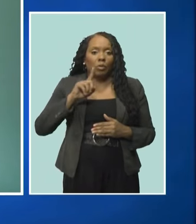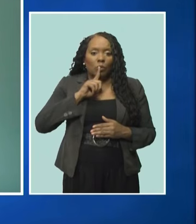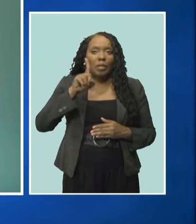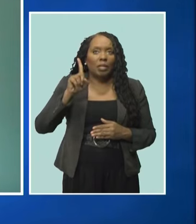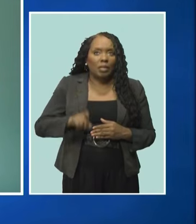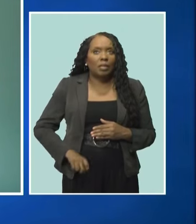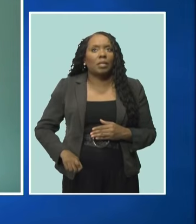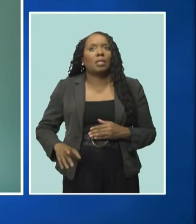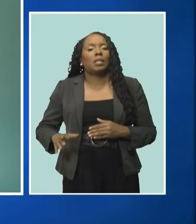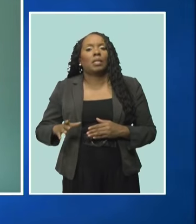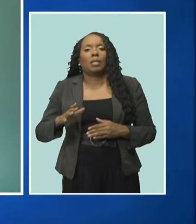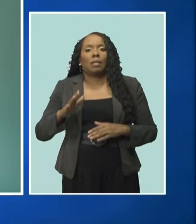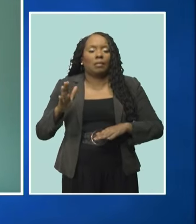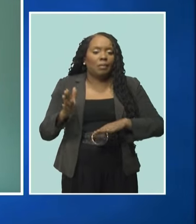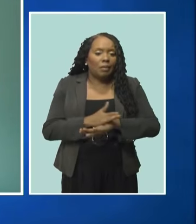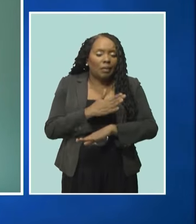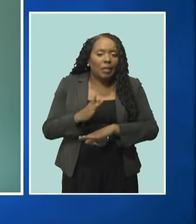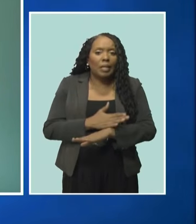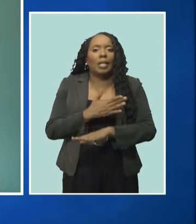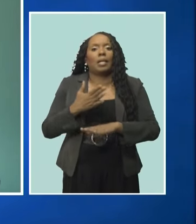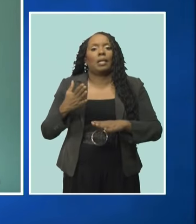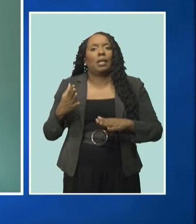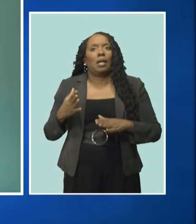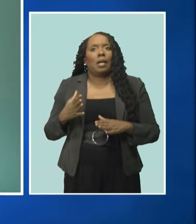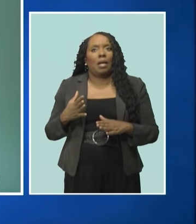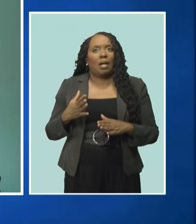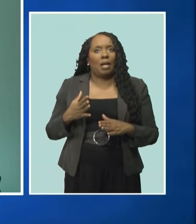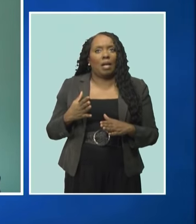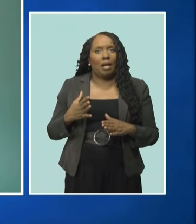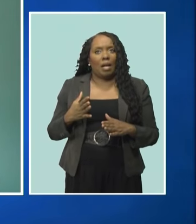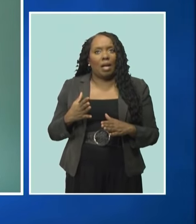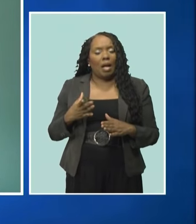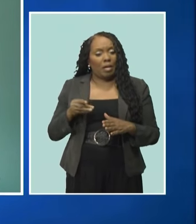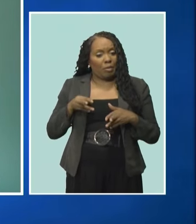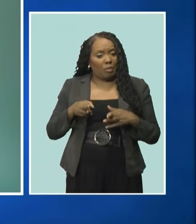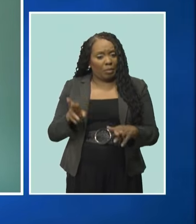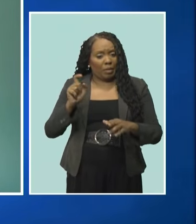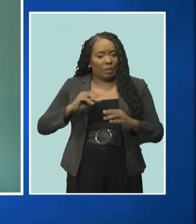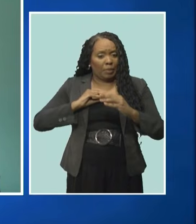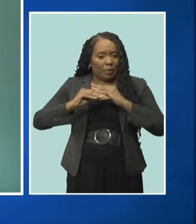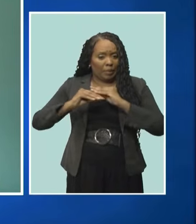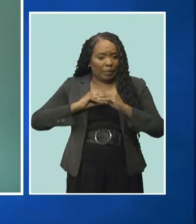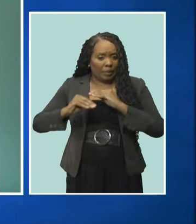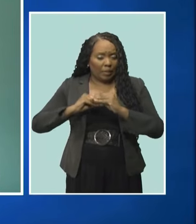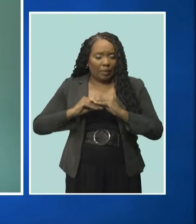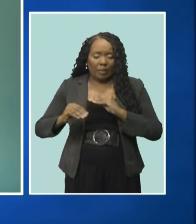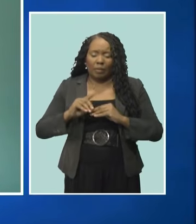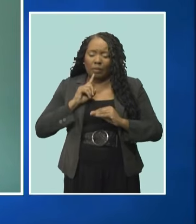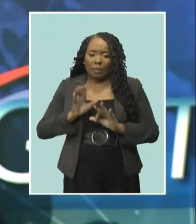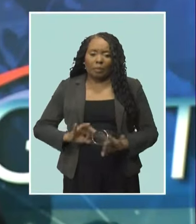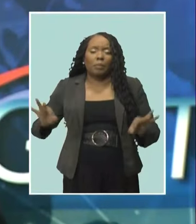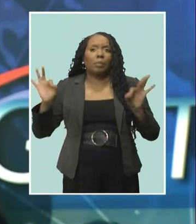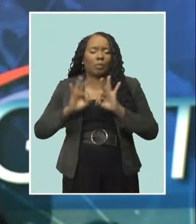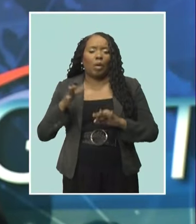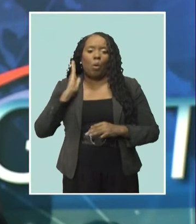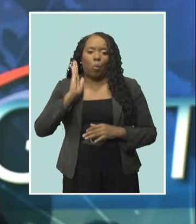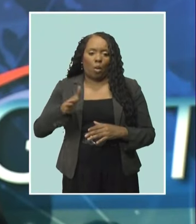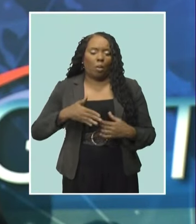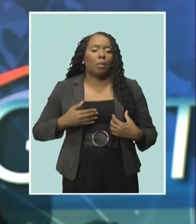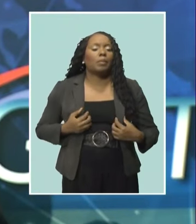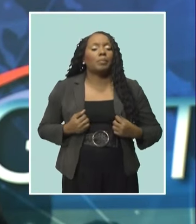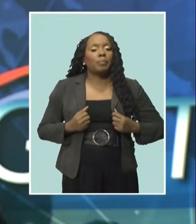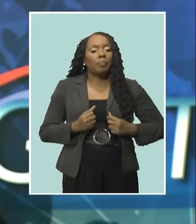use Fall Bay Beach and why the road should be repaired. And that is coming.